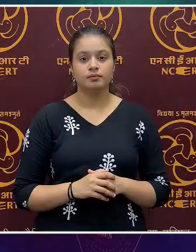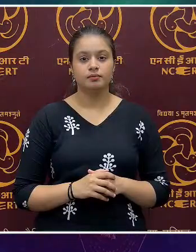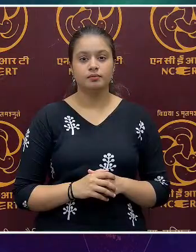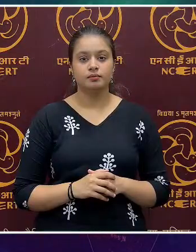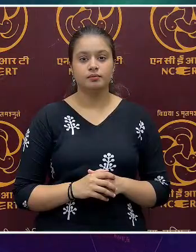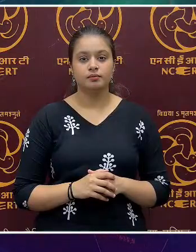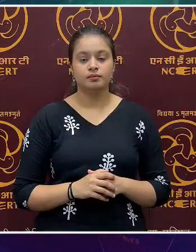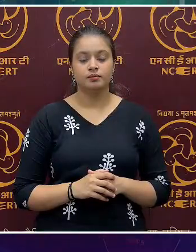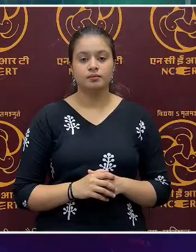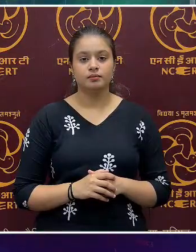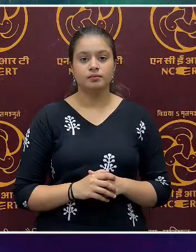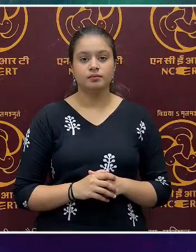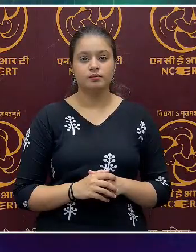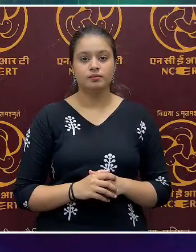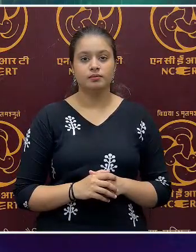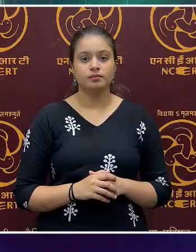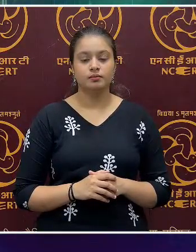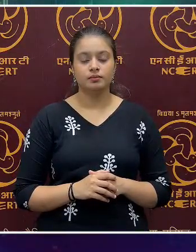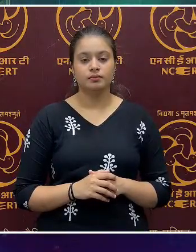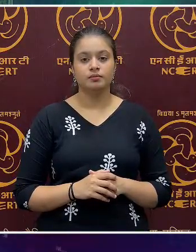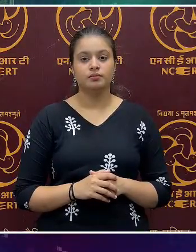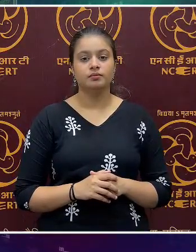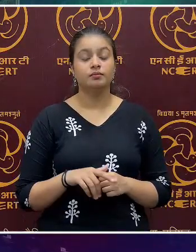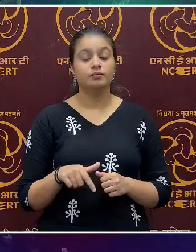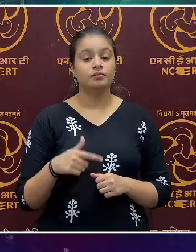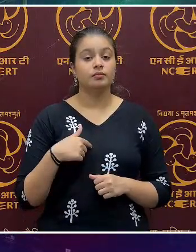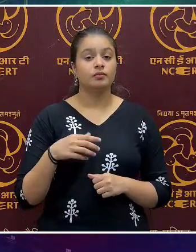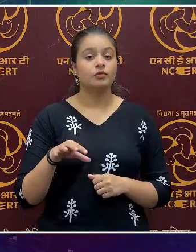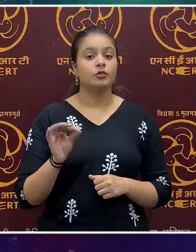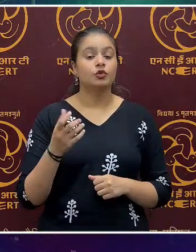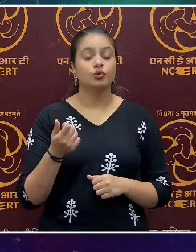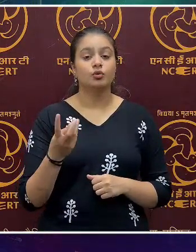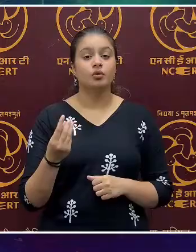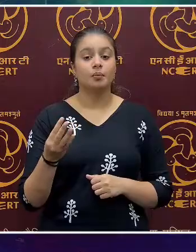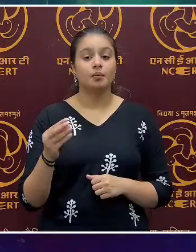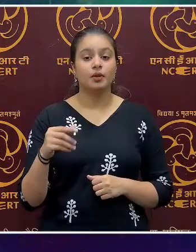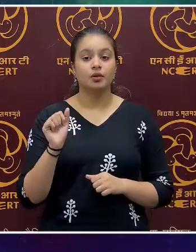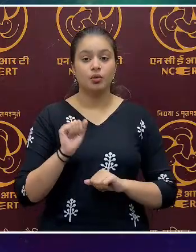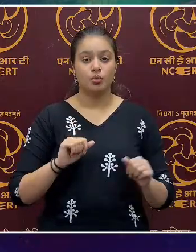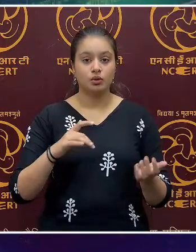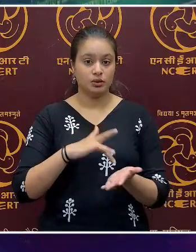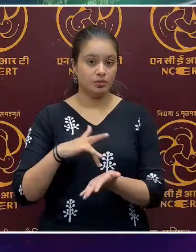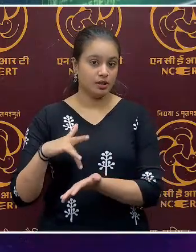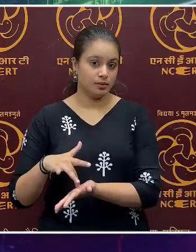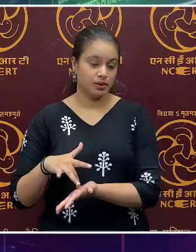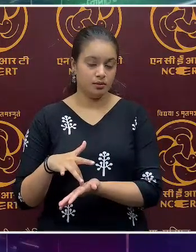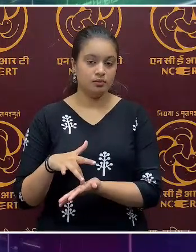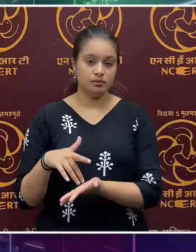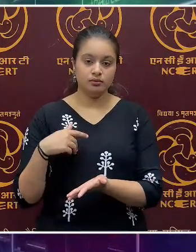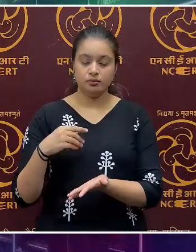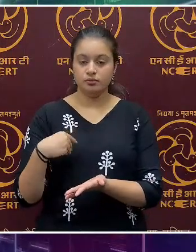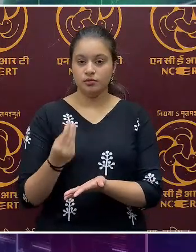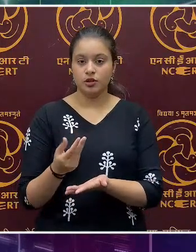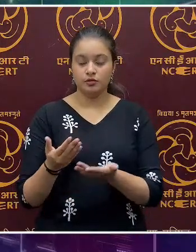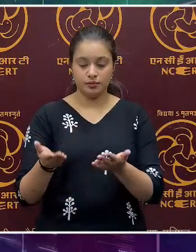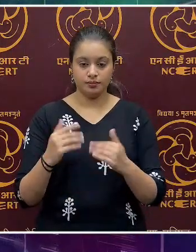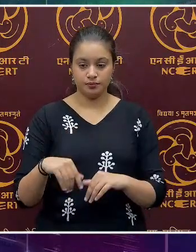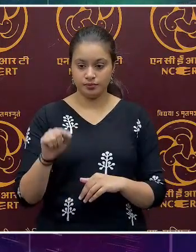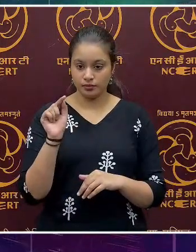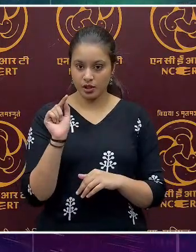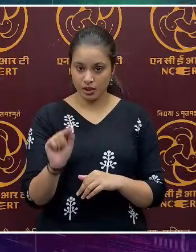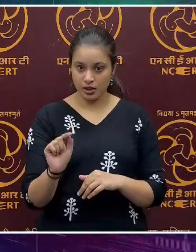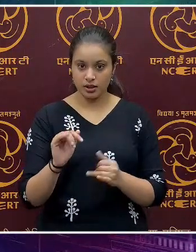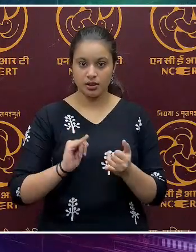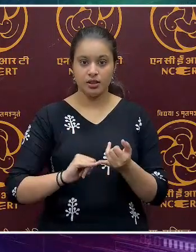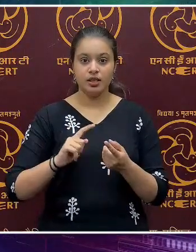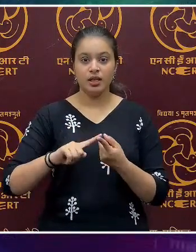So after the taking any number, we have to take the number by giving the space. So you have to click on the set